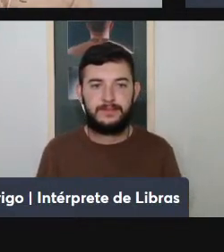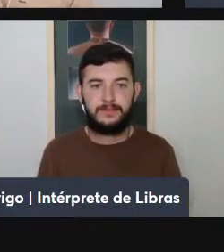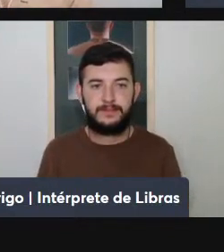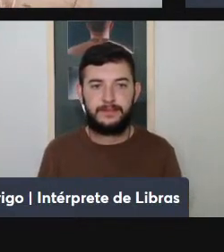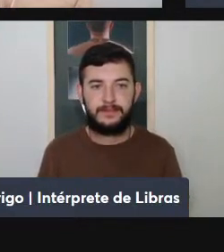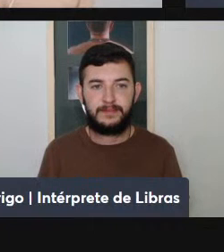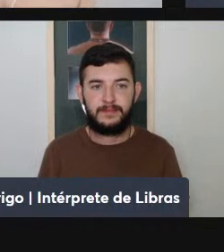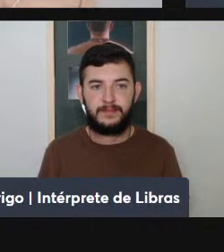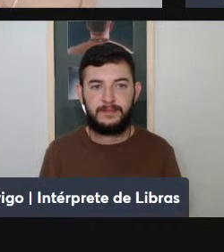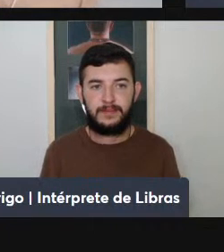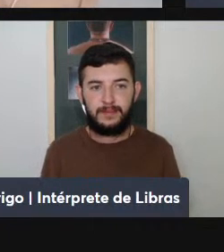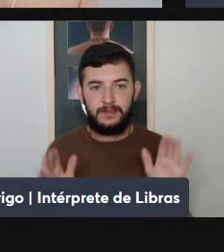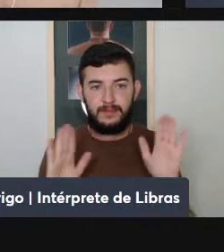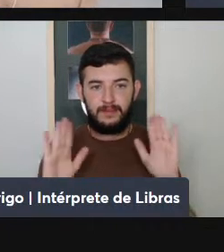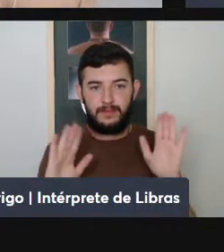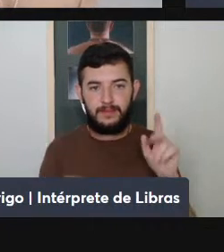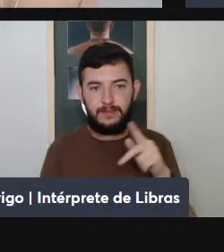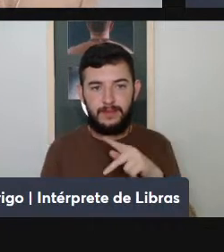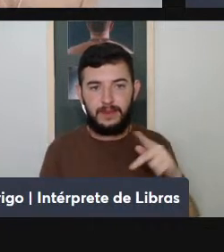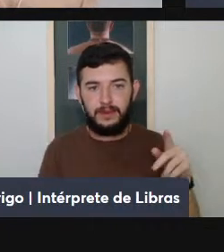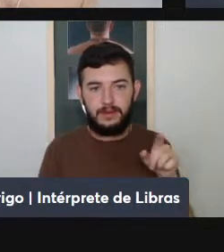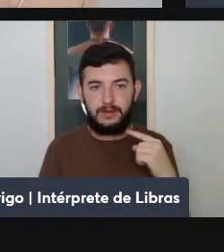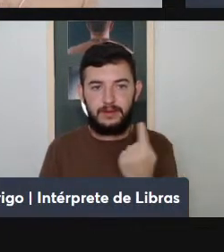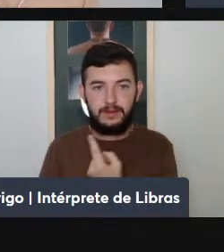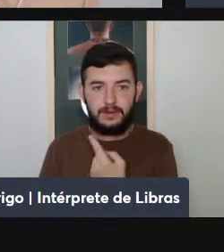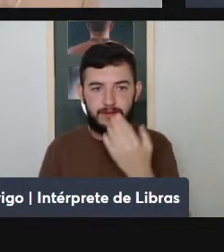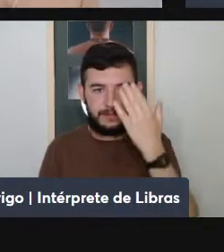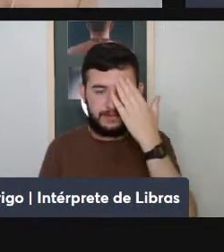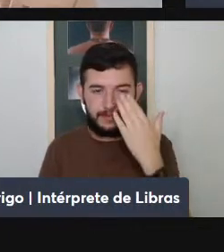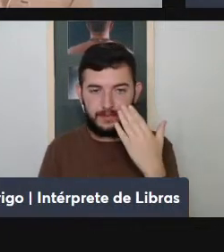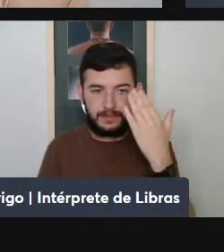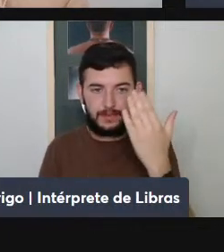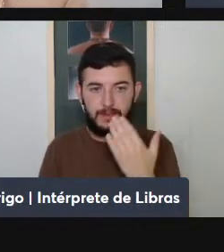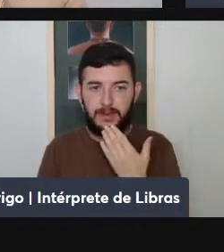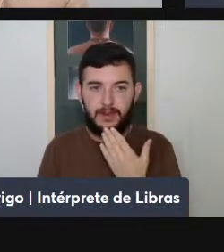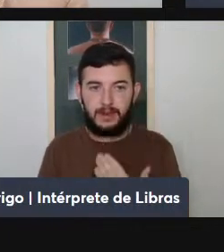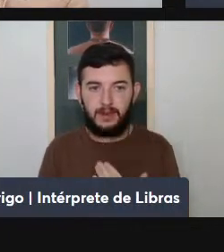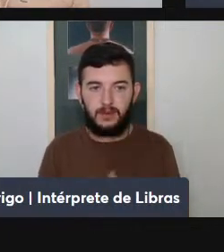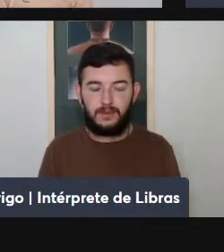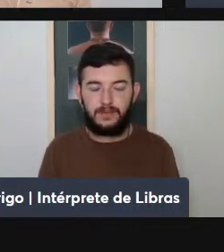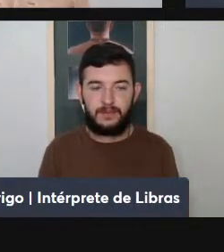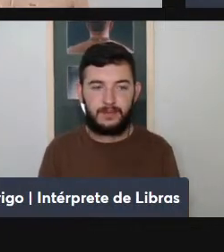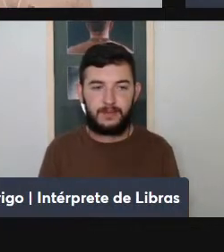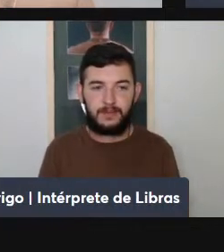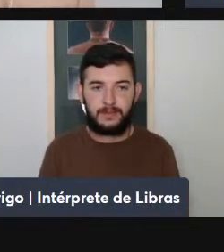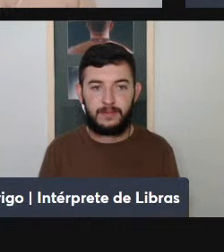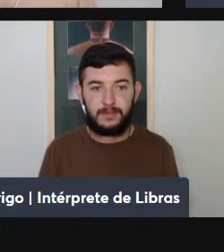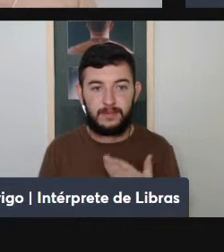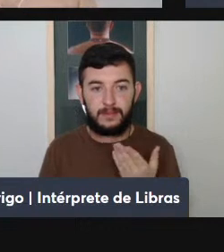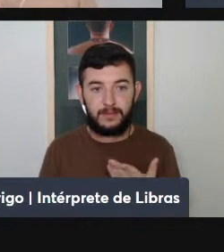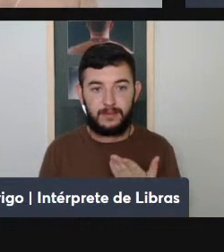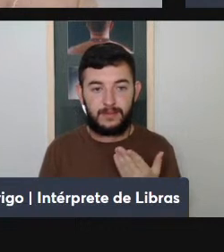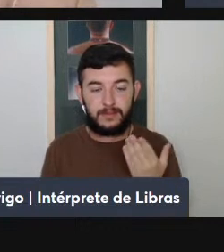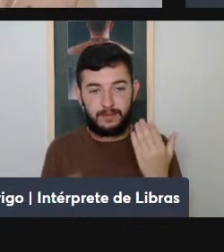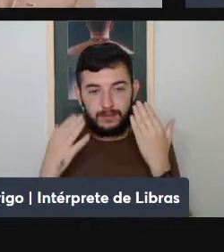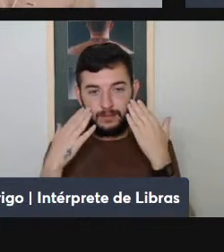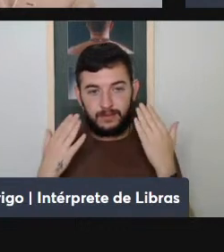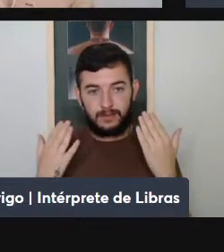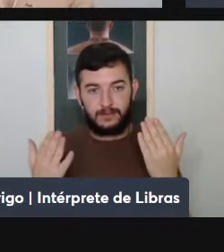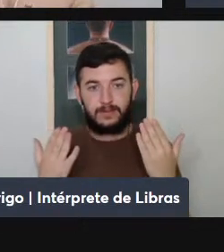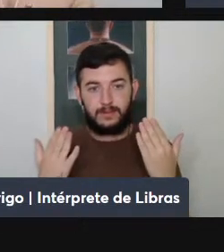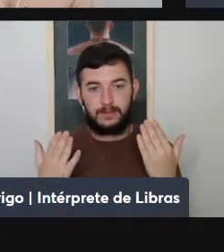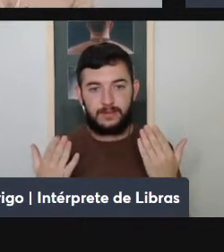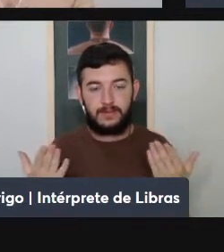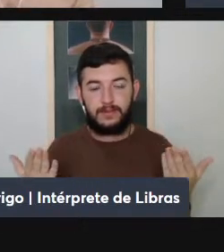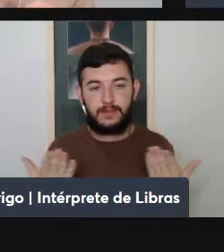Olá, professora. Nós que agradecemos, thank you, por sua apresentação aqui